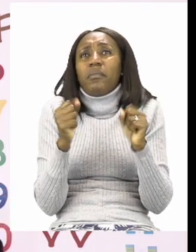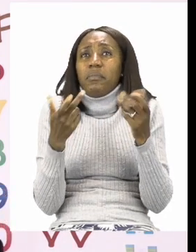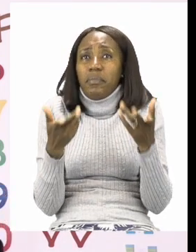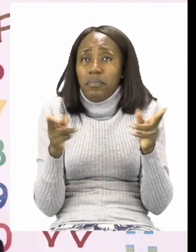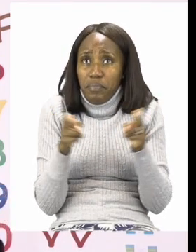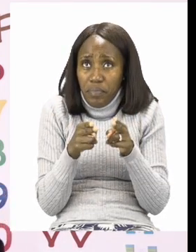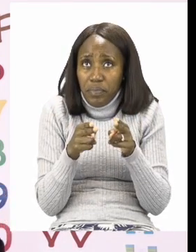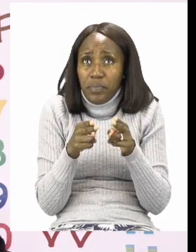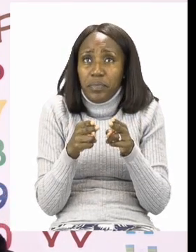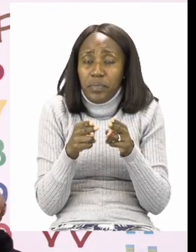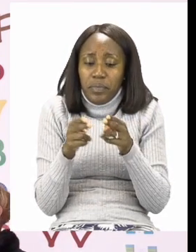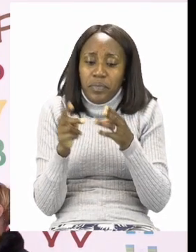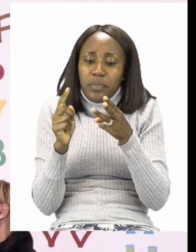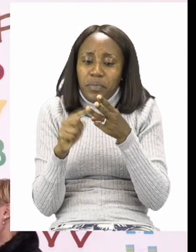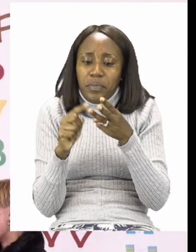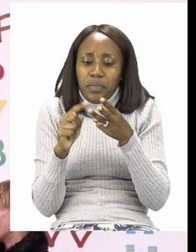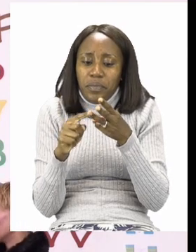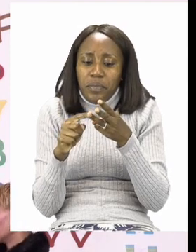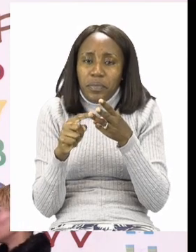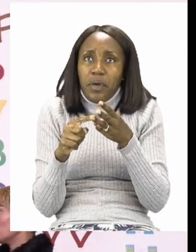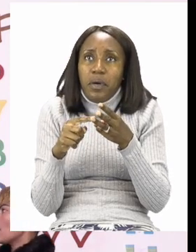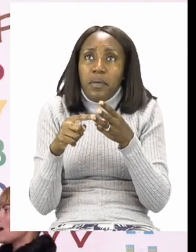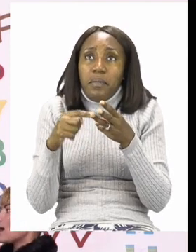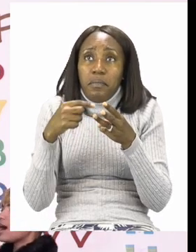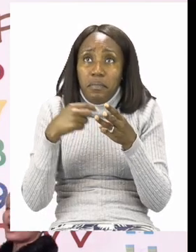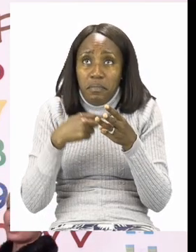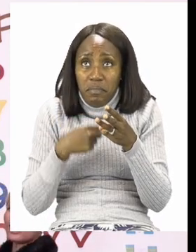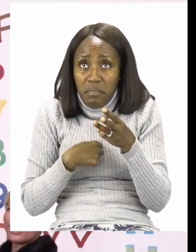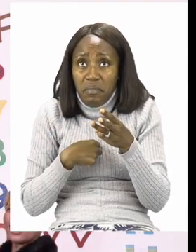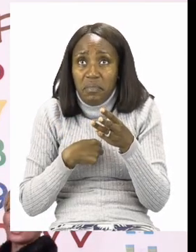can't. Then we have